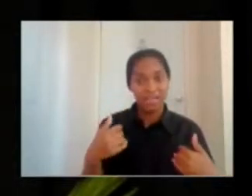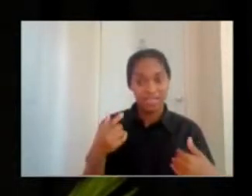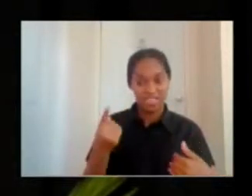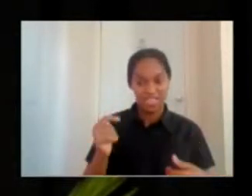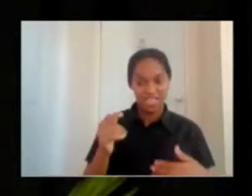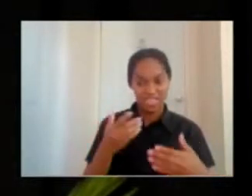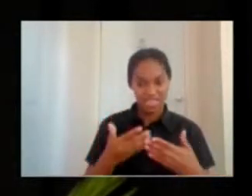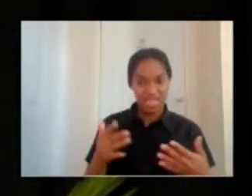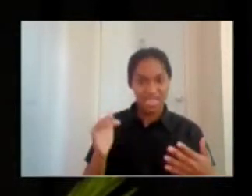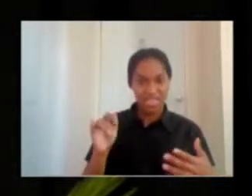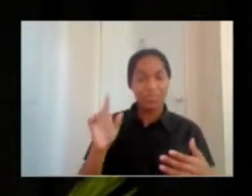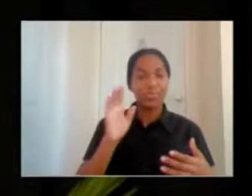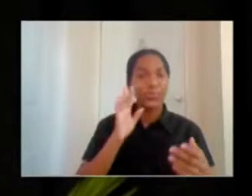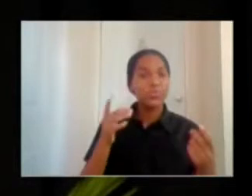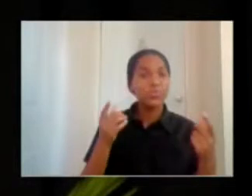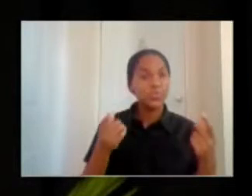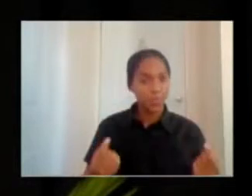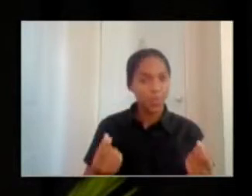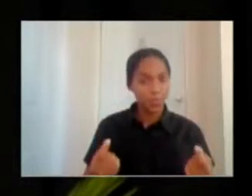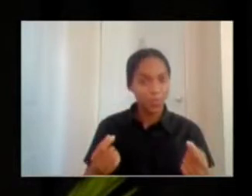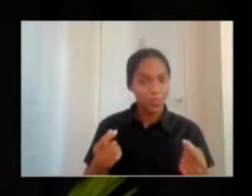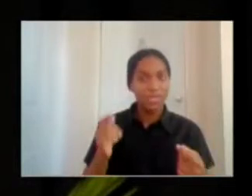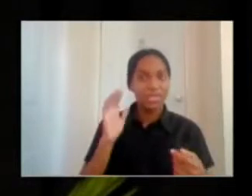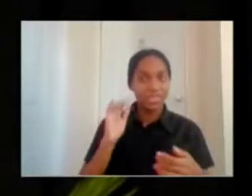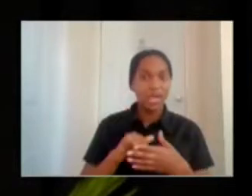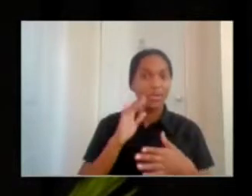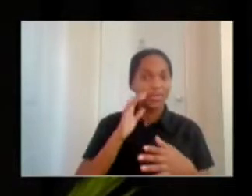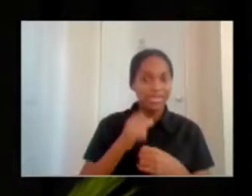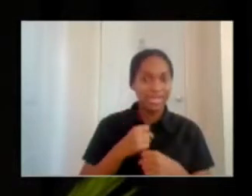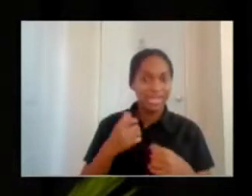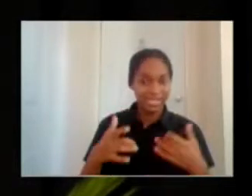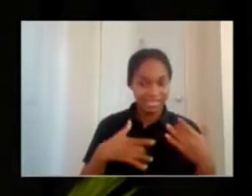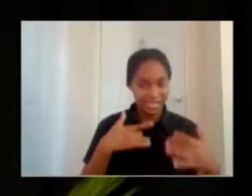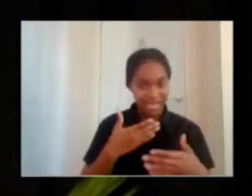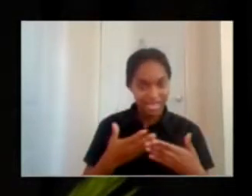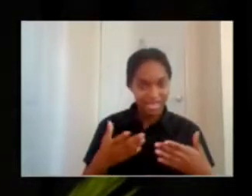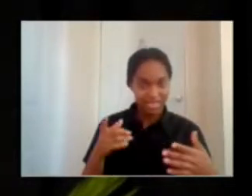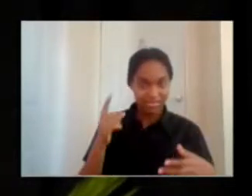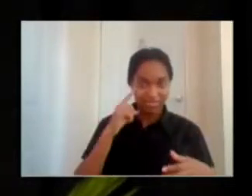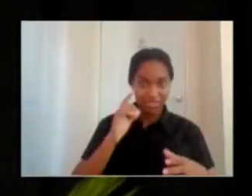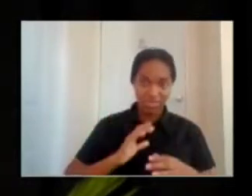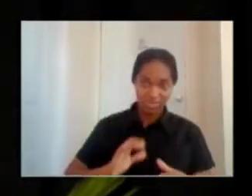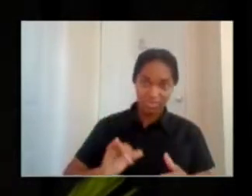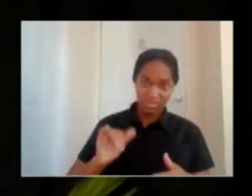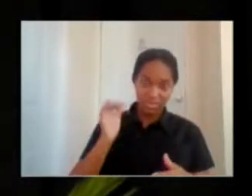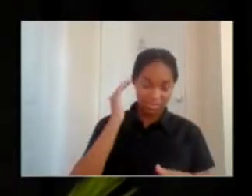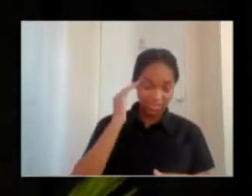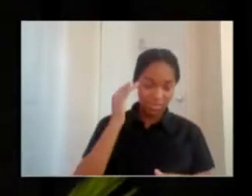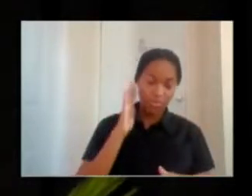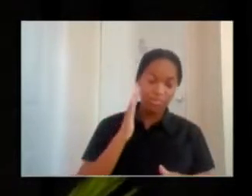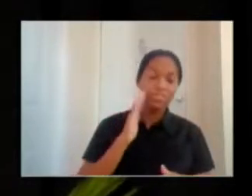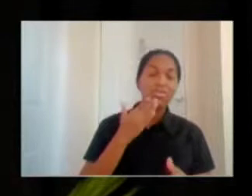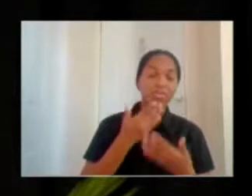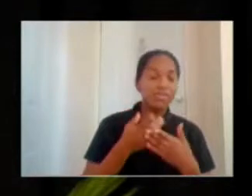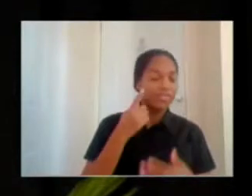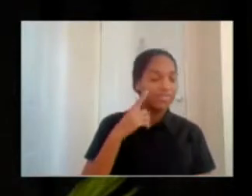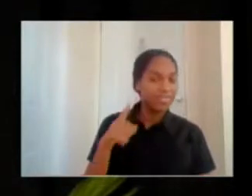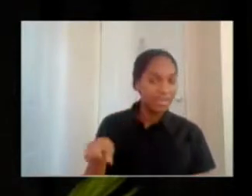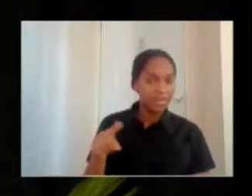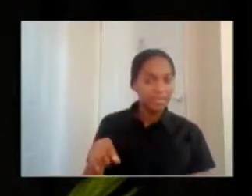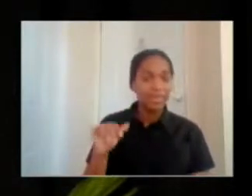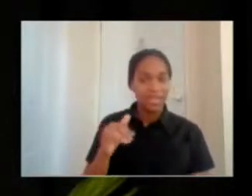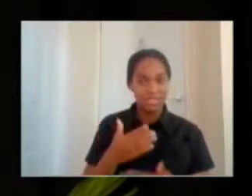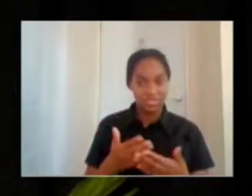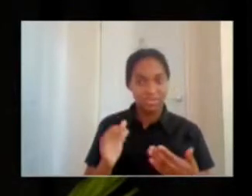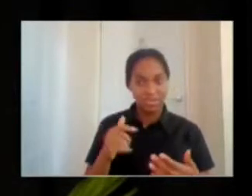you're going to do that's going to get exciting things to consumers that we know is going to be good for them, that's something I